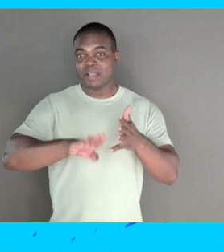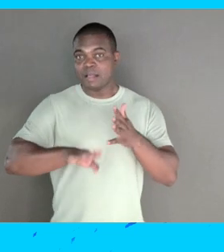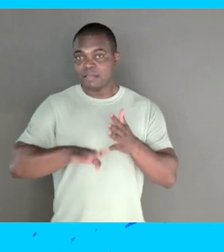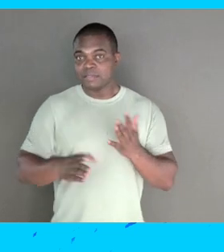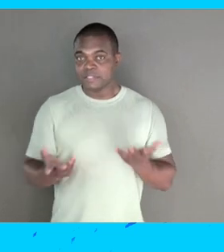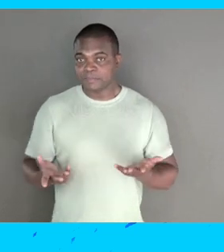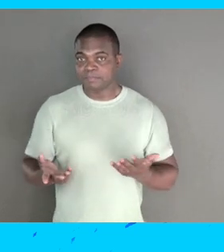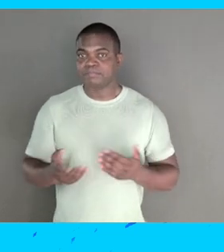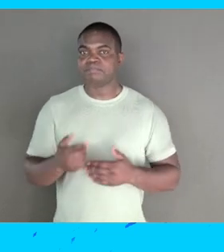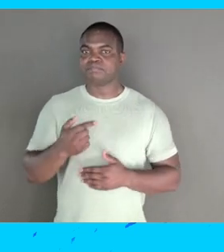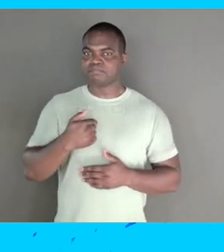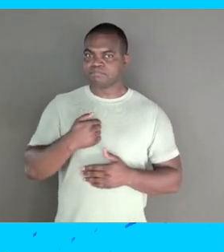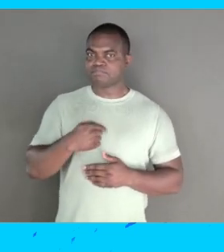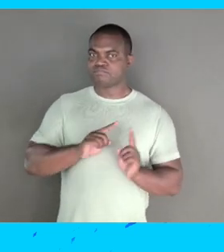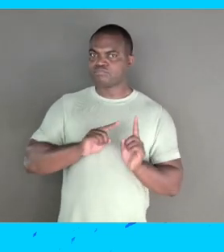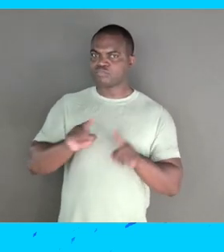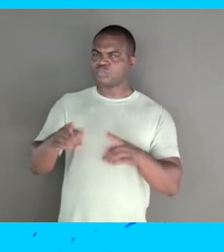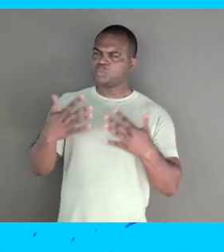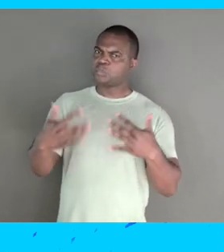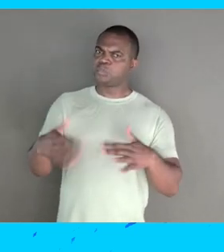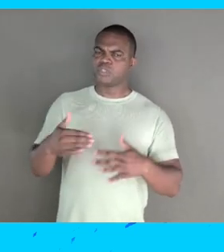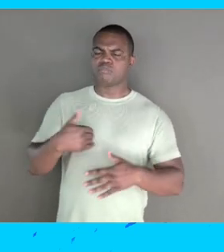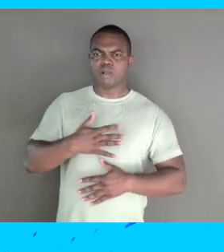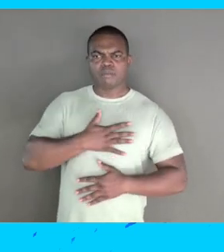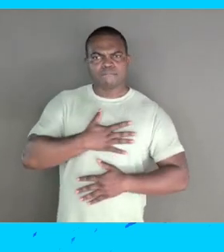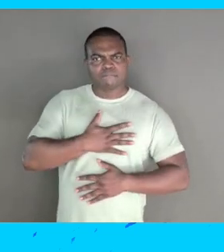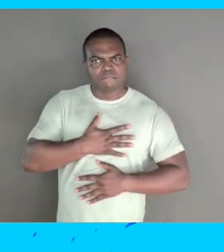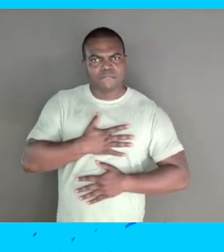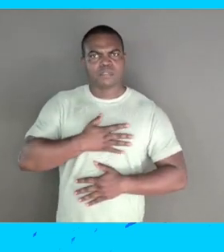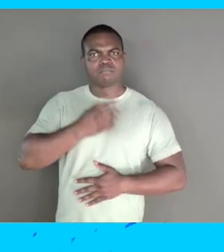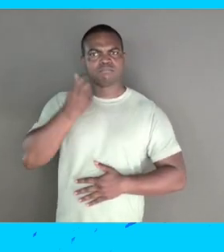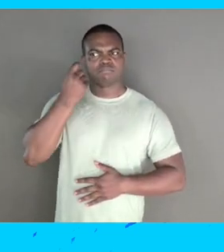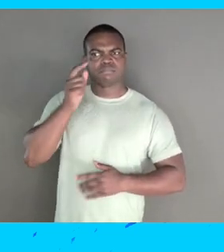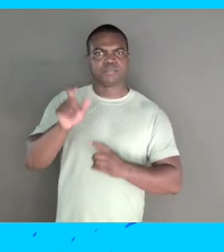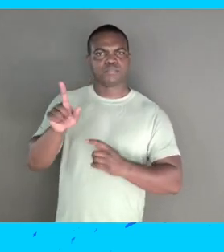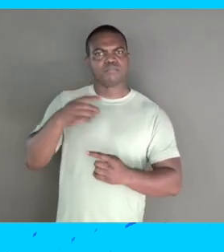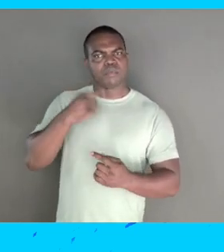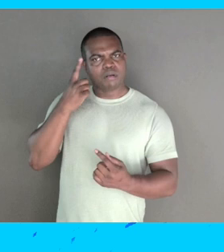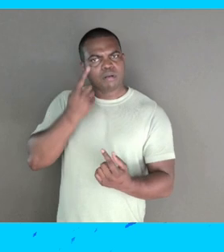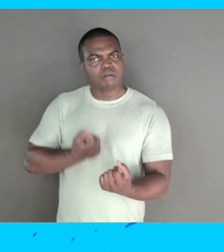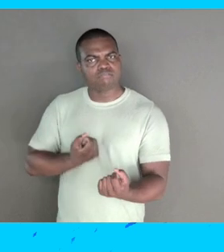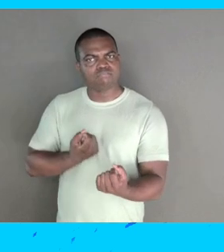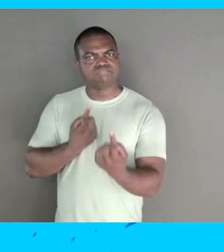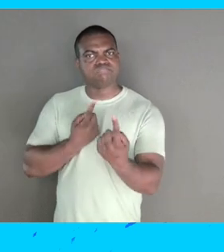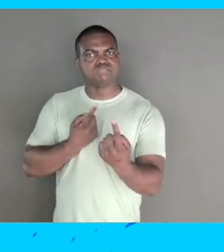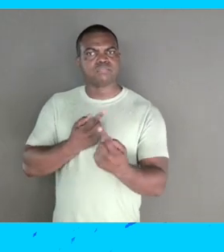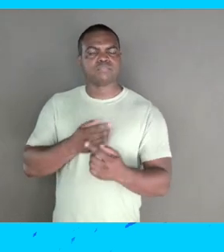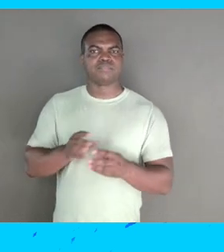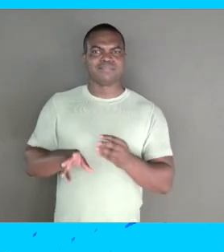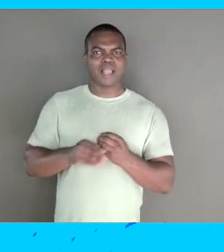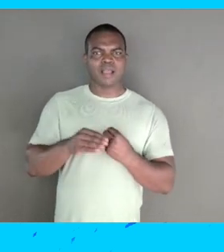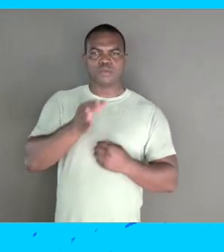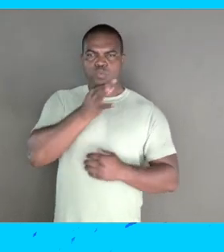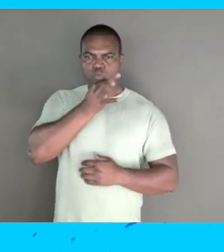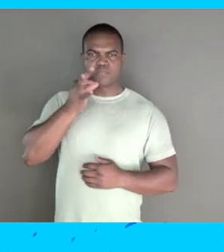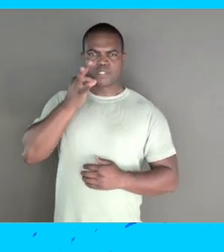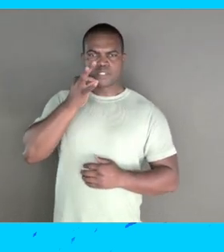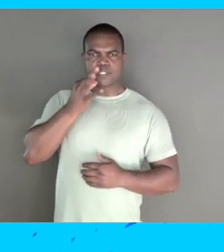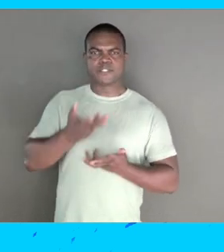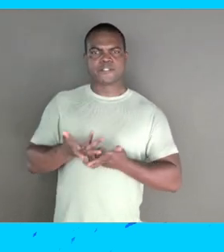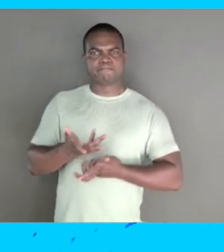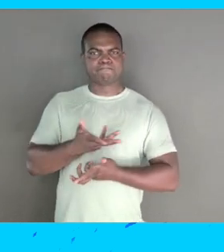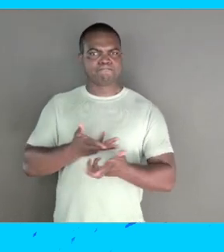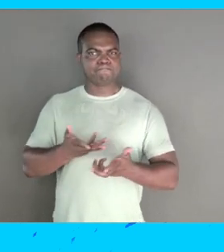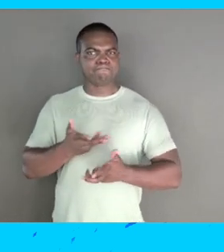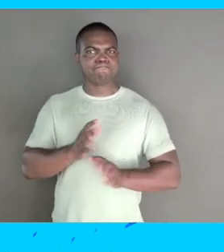and confidentiality. I know this can sound like, oh, but these things are actually like, I don't know, what is the most,